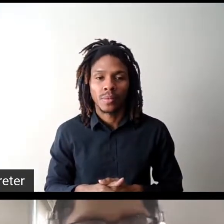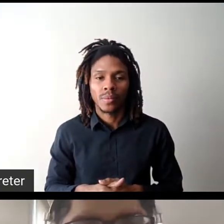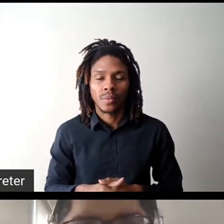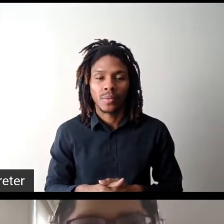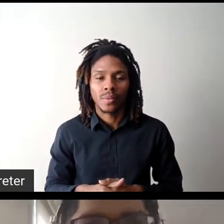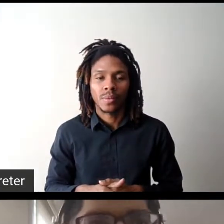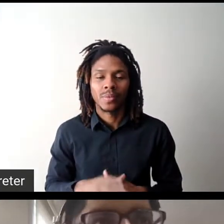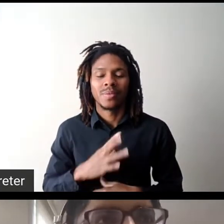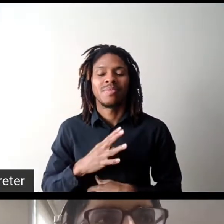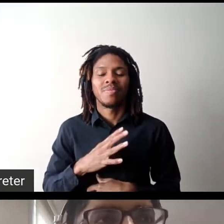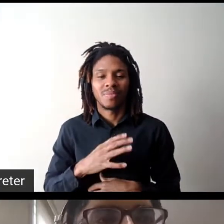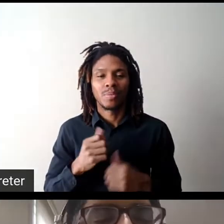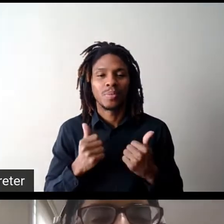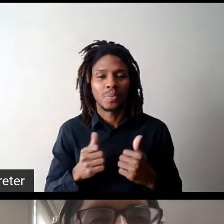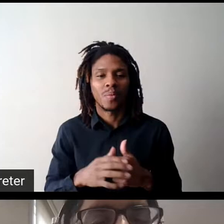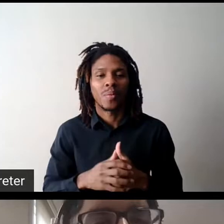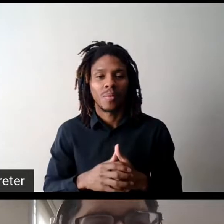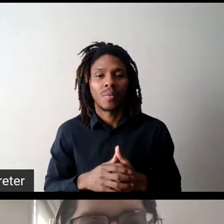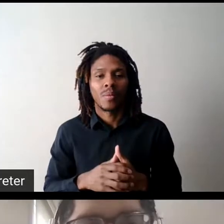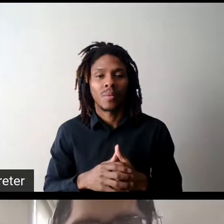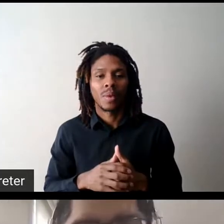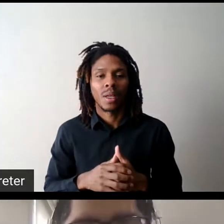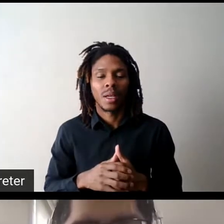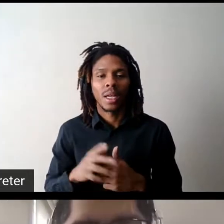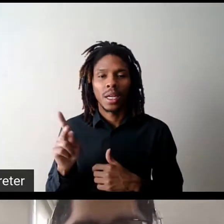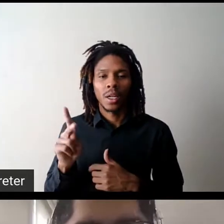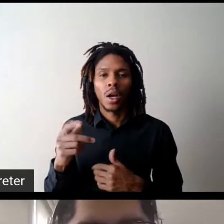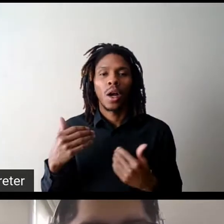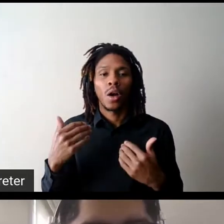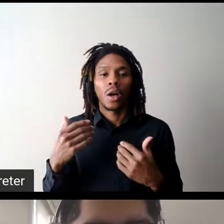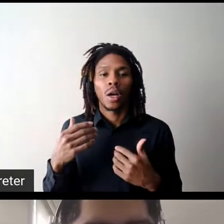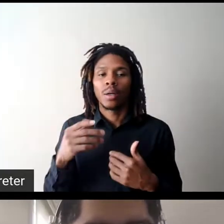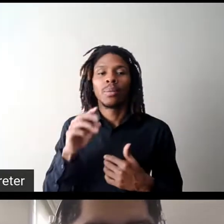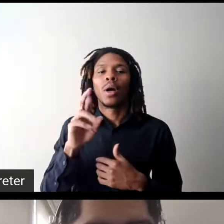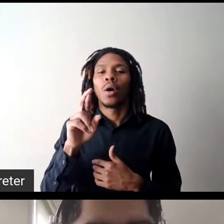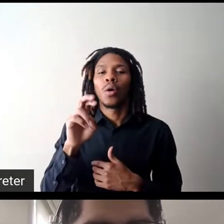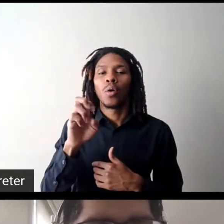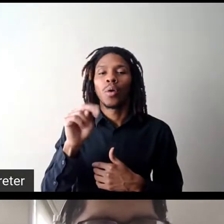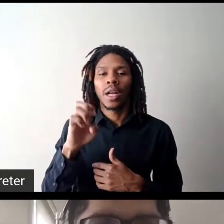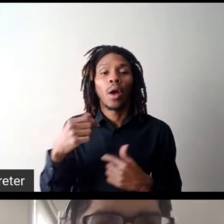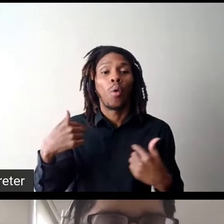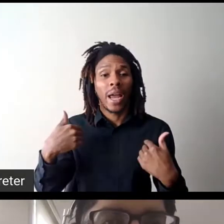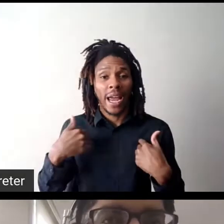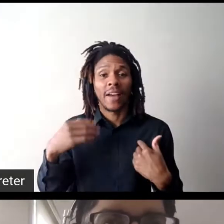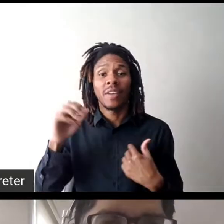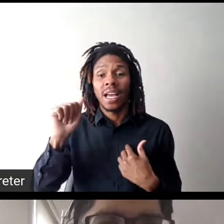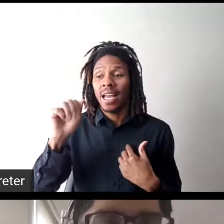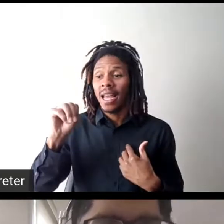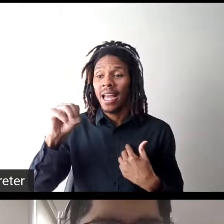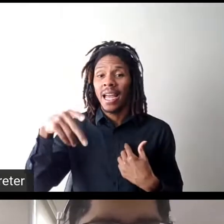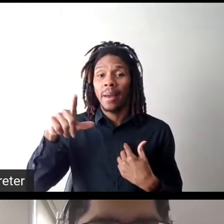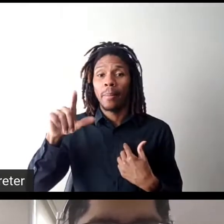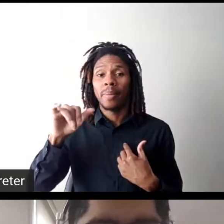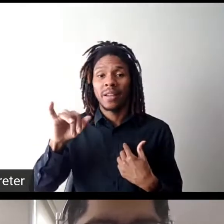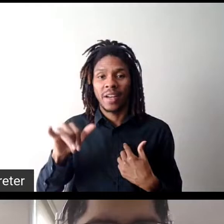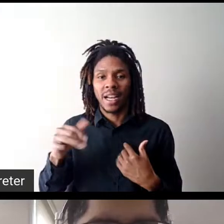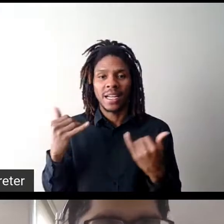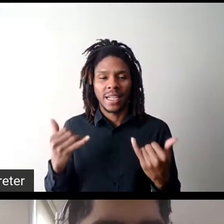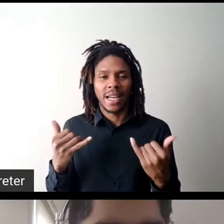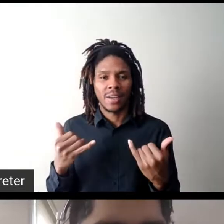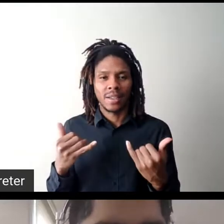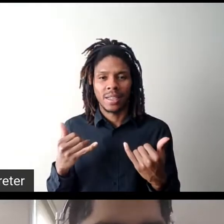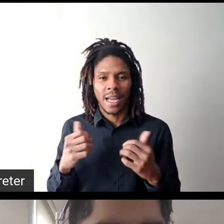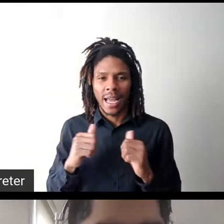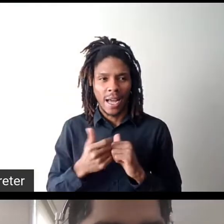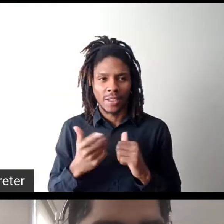Nice. And so we have Amplify right now. How does that fit into the picture for front